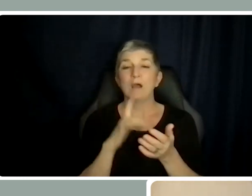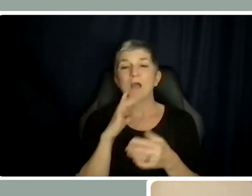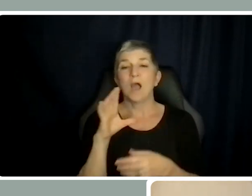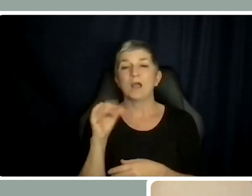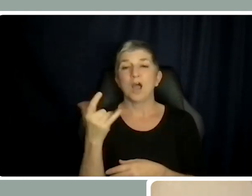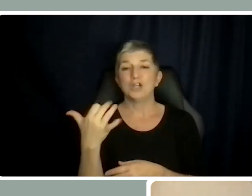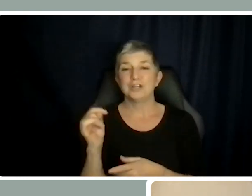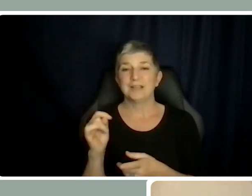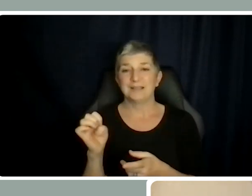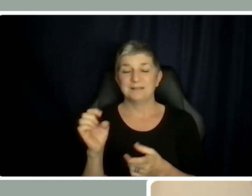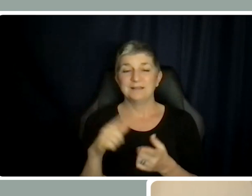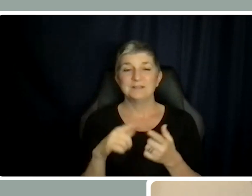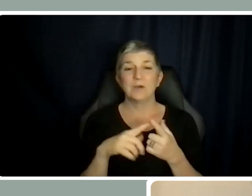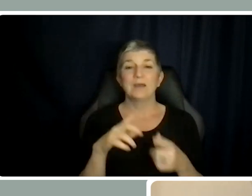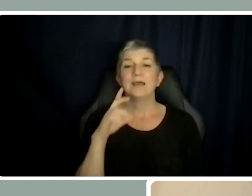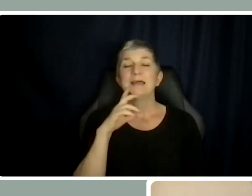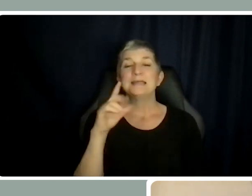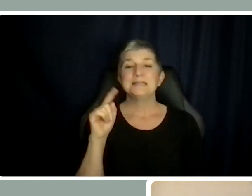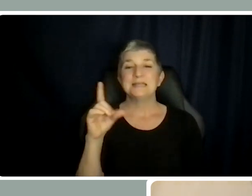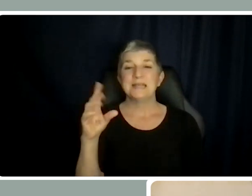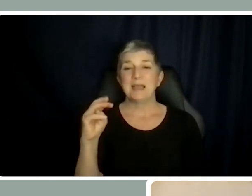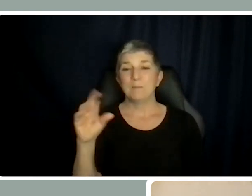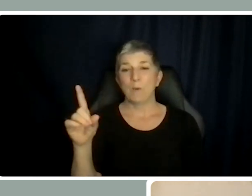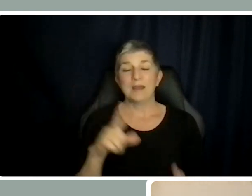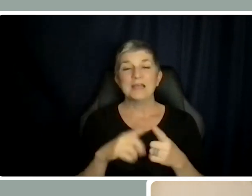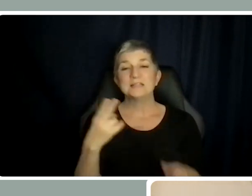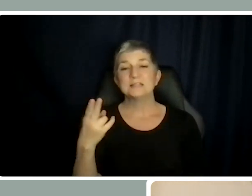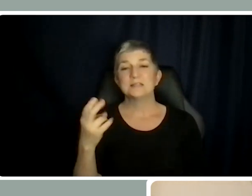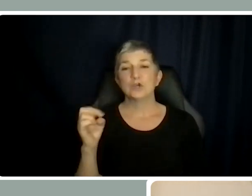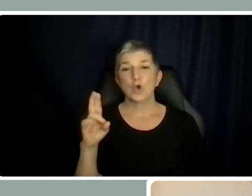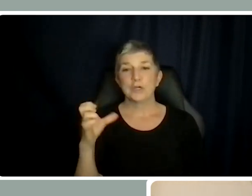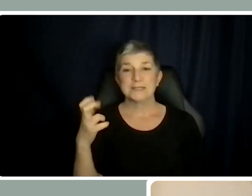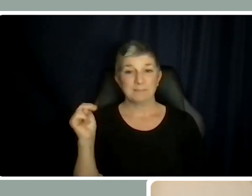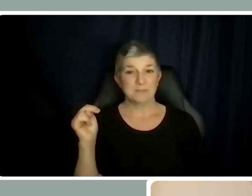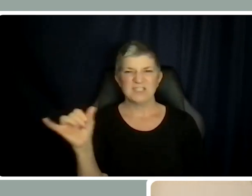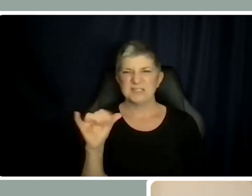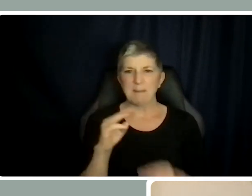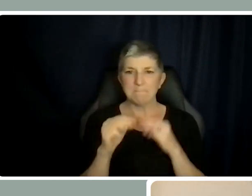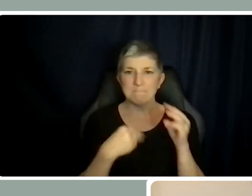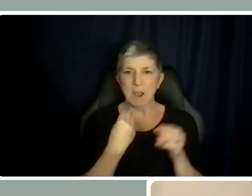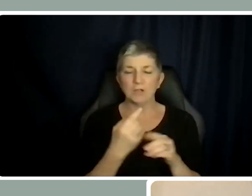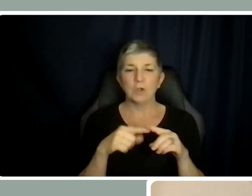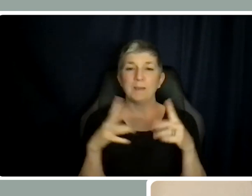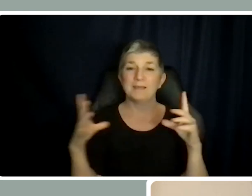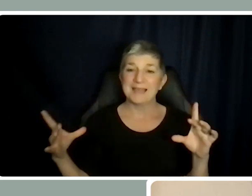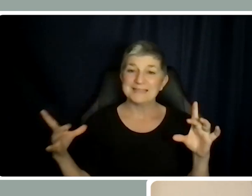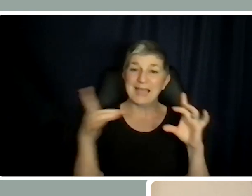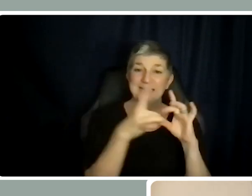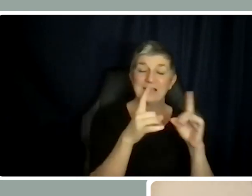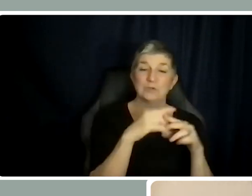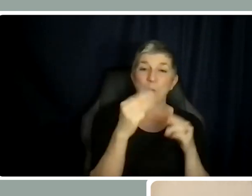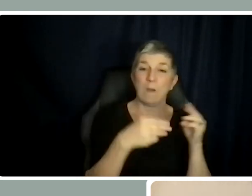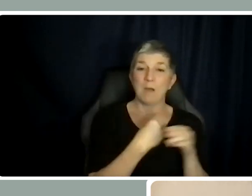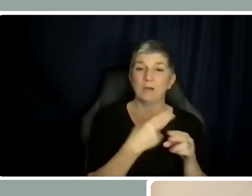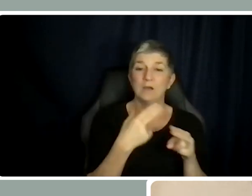for trastuzumab. So Kadcyla is Herceptin. It's the exact same molecule, Herceptin, but it's attached to a molecule